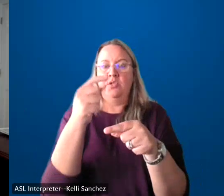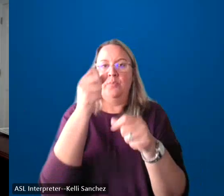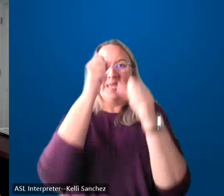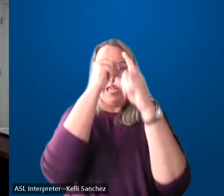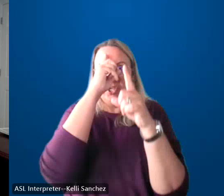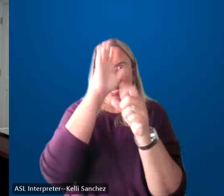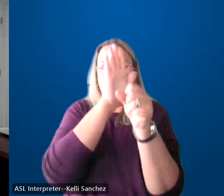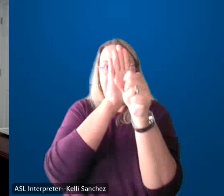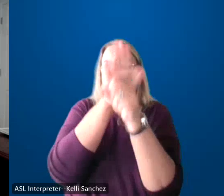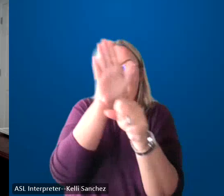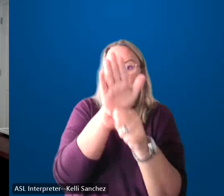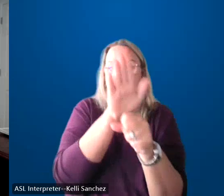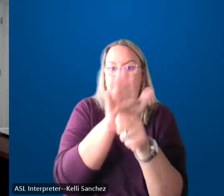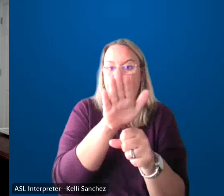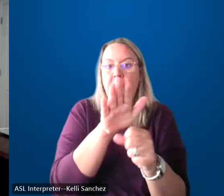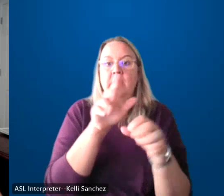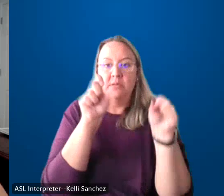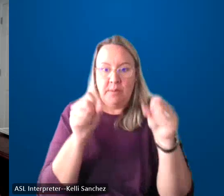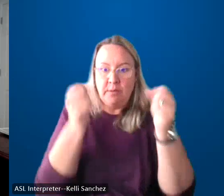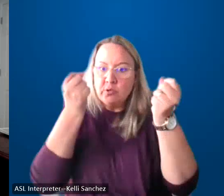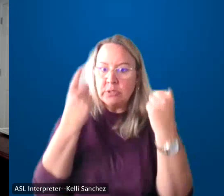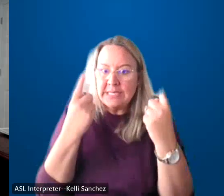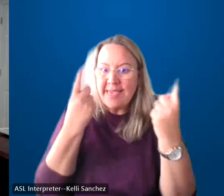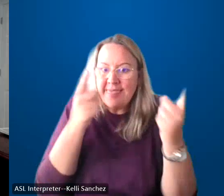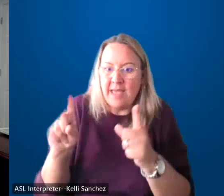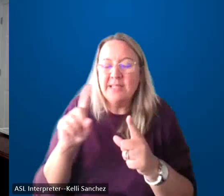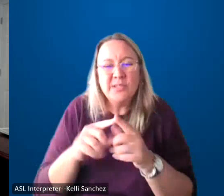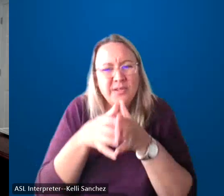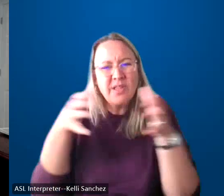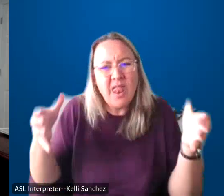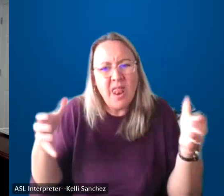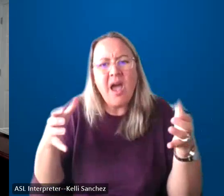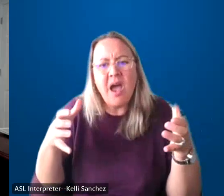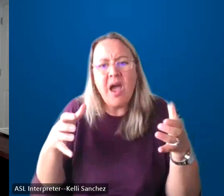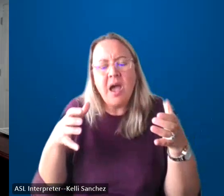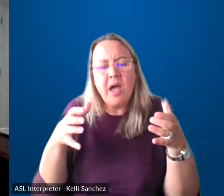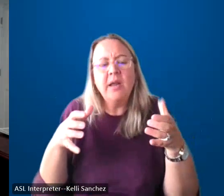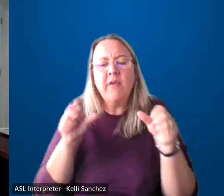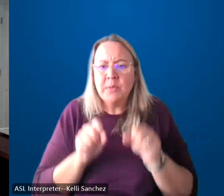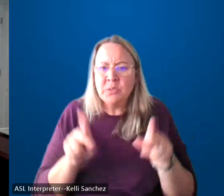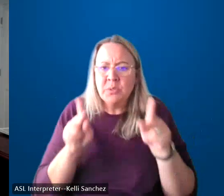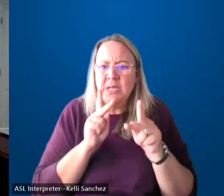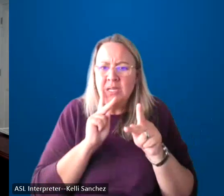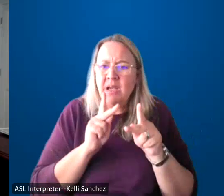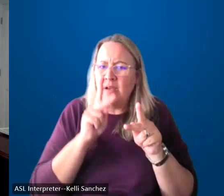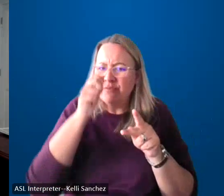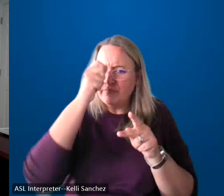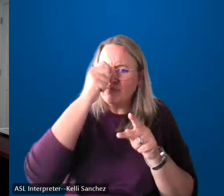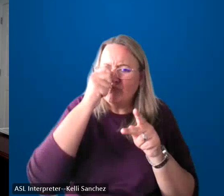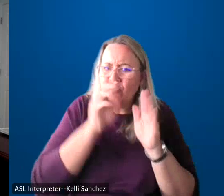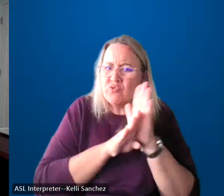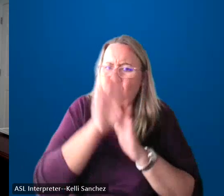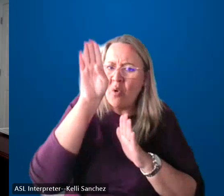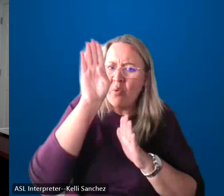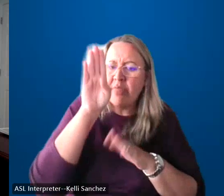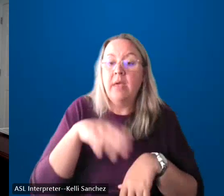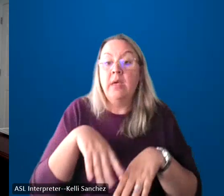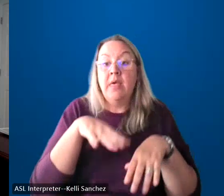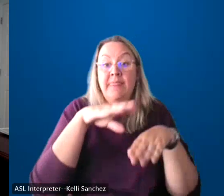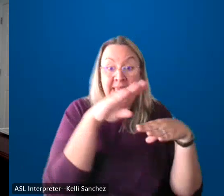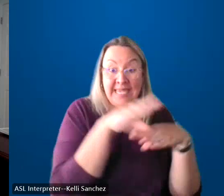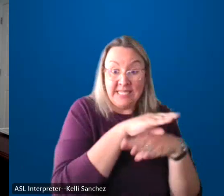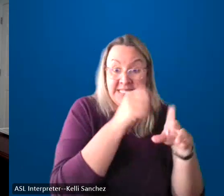a specialized niche to be able to understand that. So I think there's a lot of room for growth between the industry and